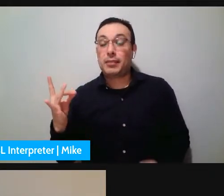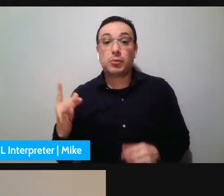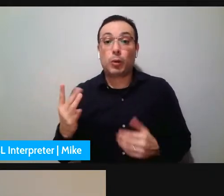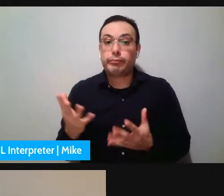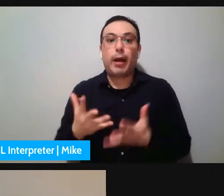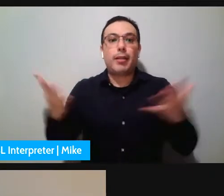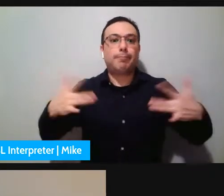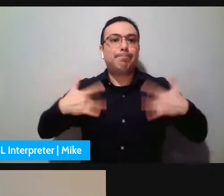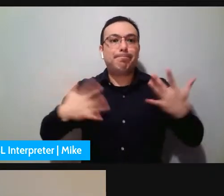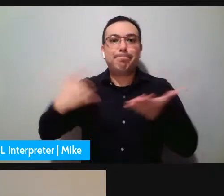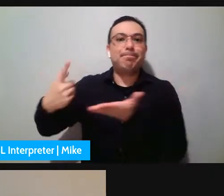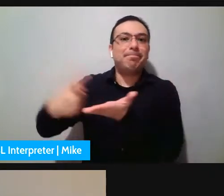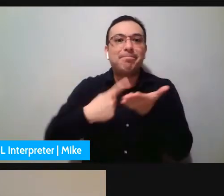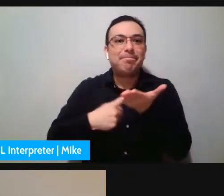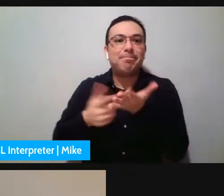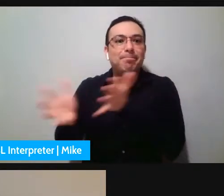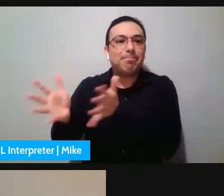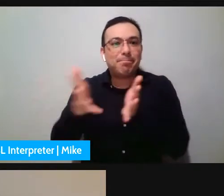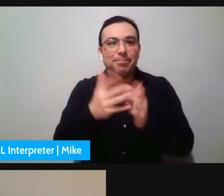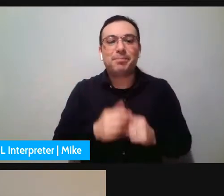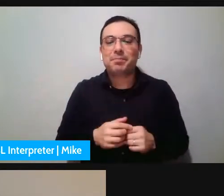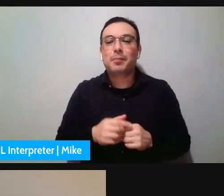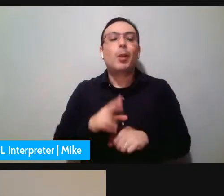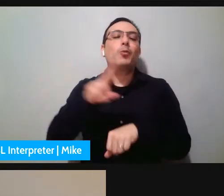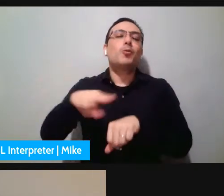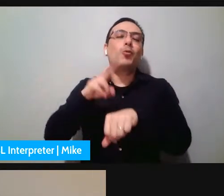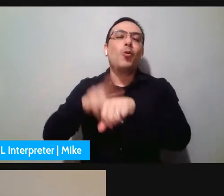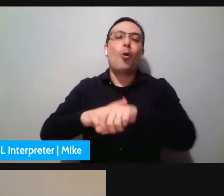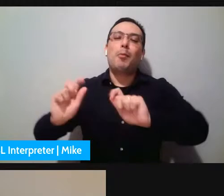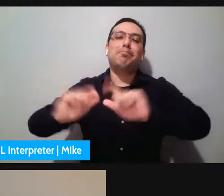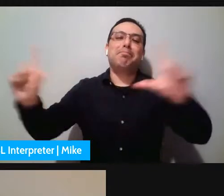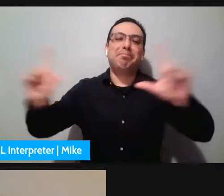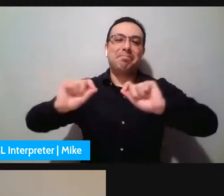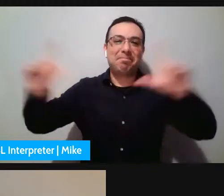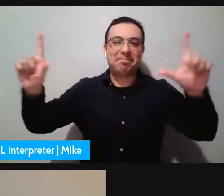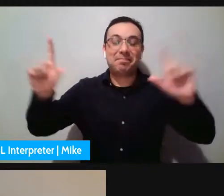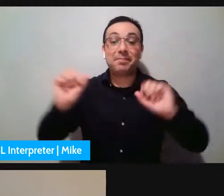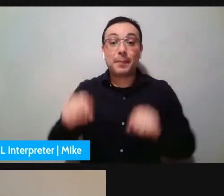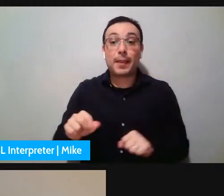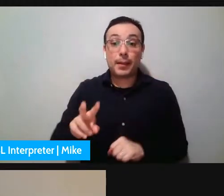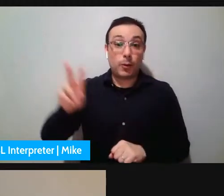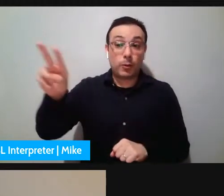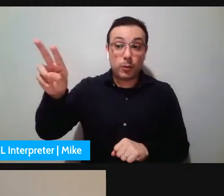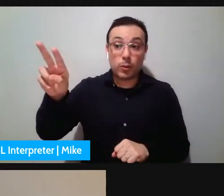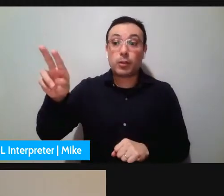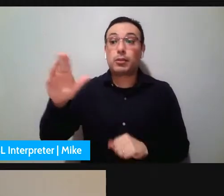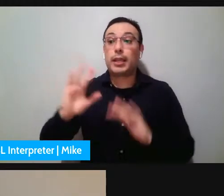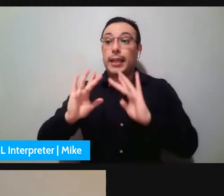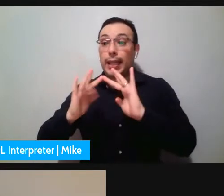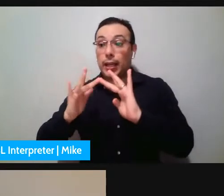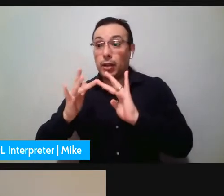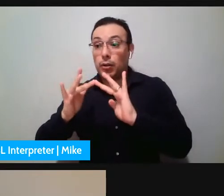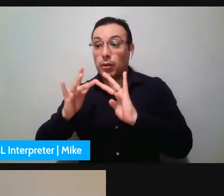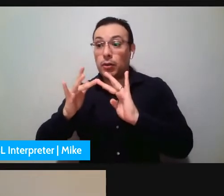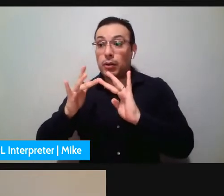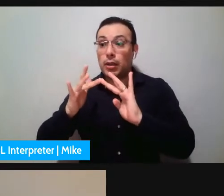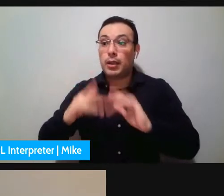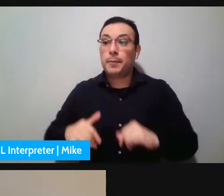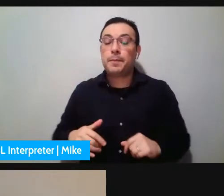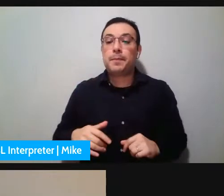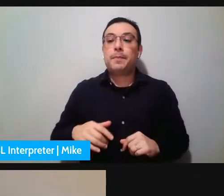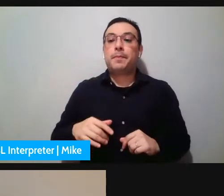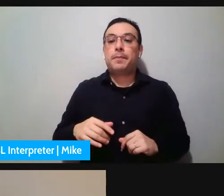up. We also have our regular programming, so you can always go to our website, which